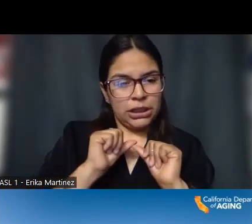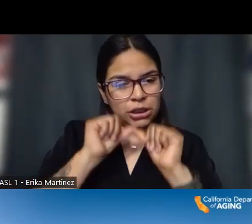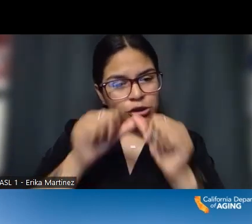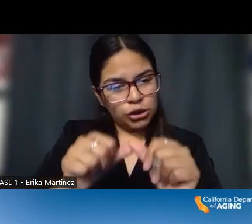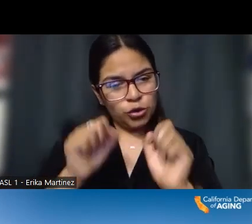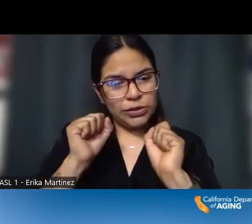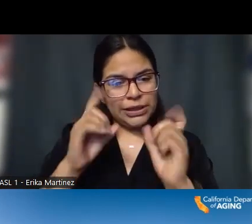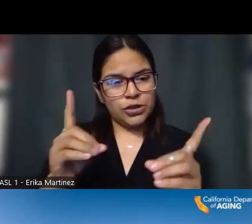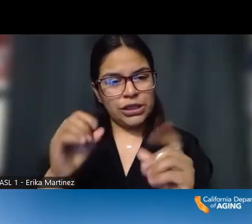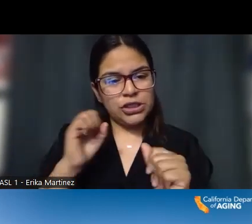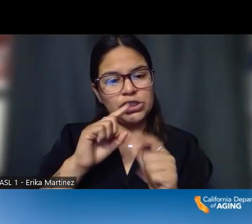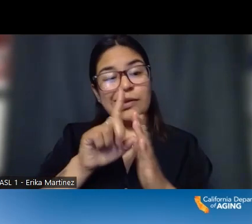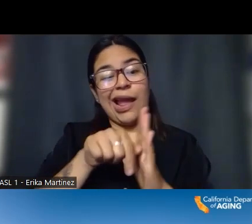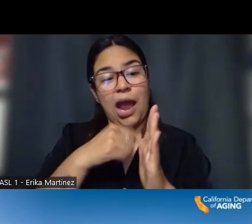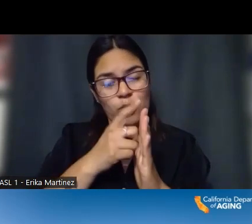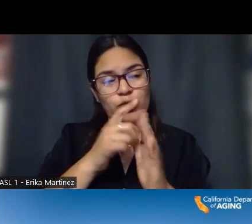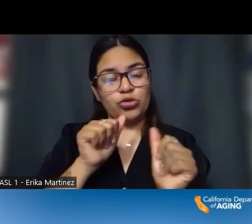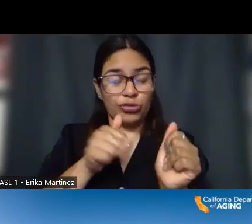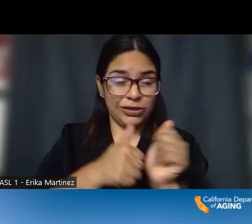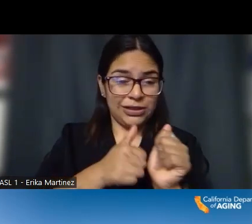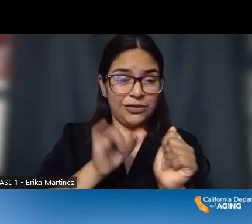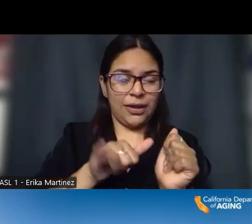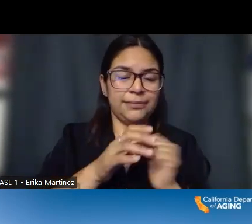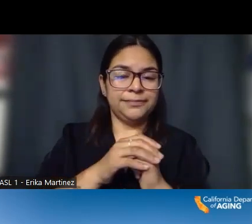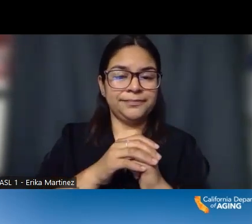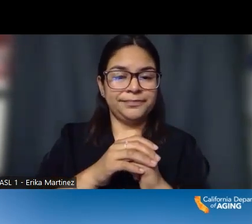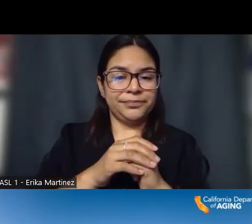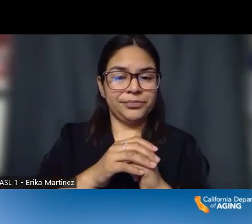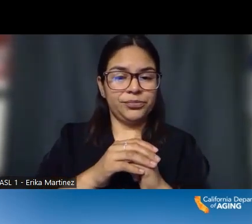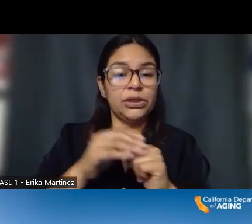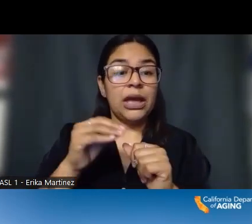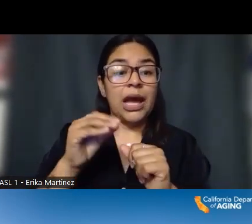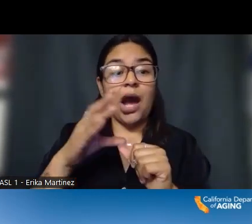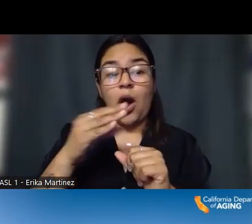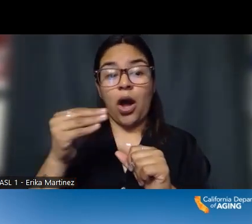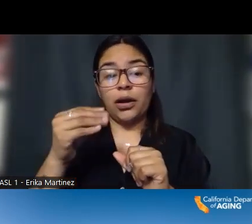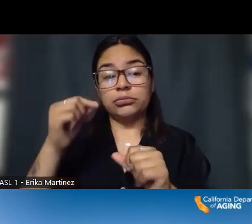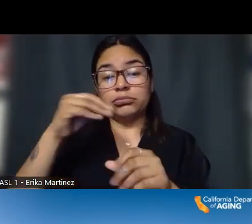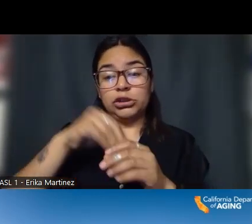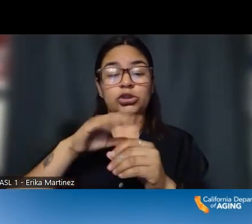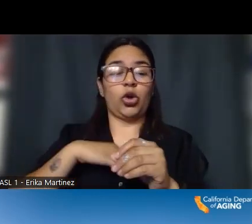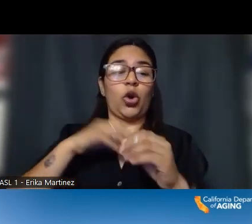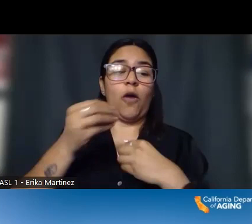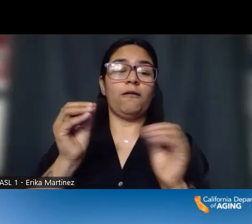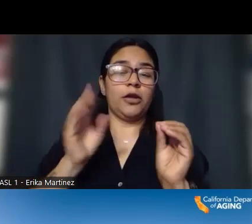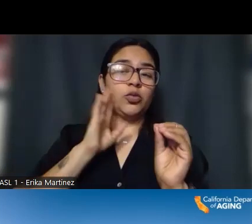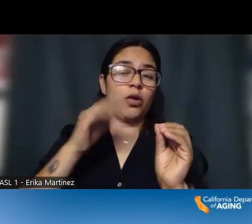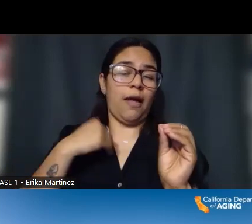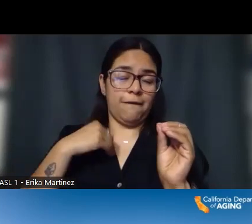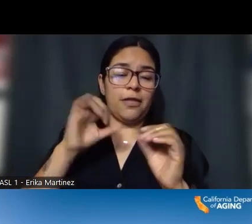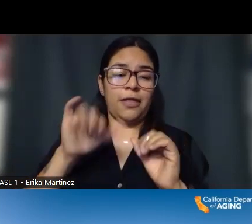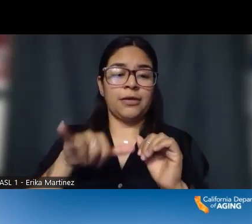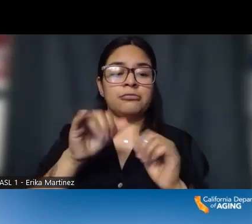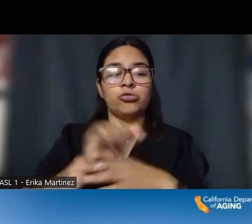education hours to be a public patient representative. And our office provides all of that education. And we use both internal and